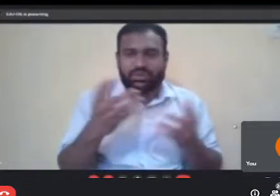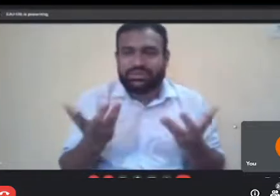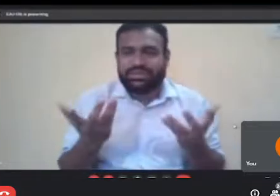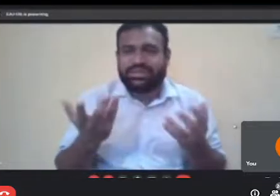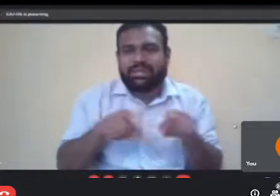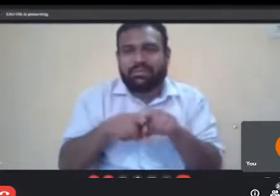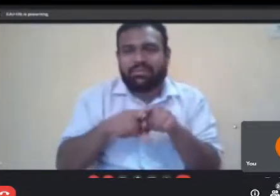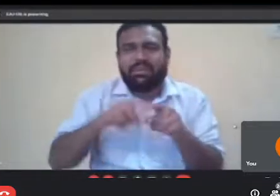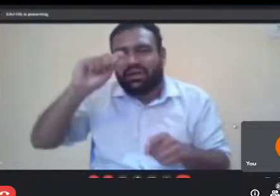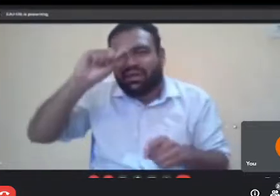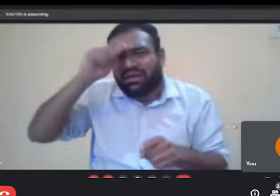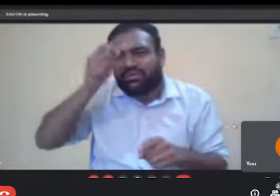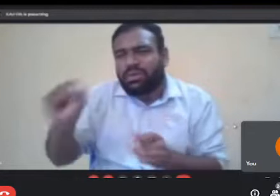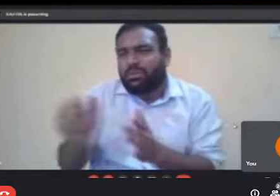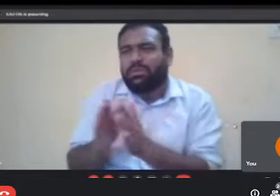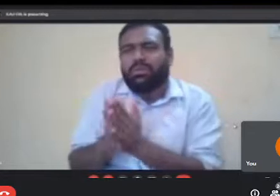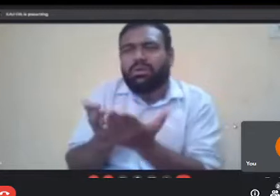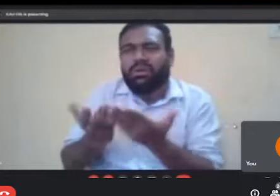actually work on this?